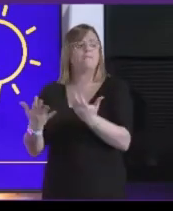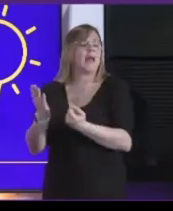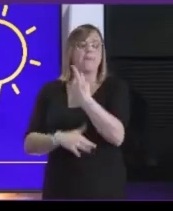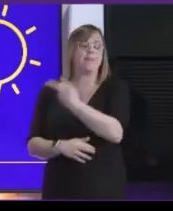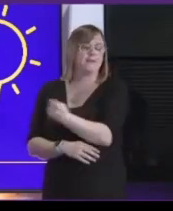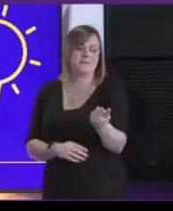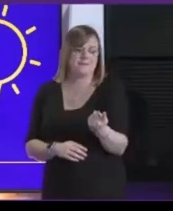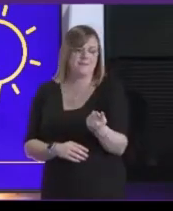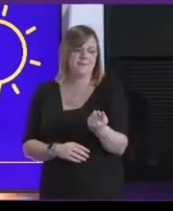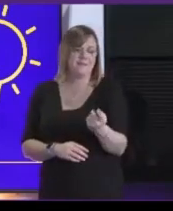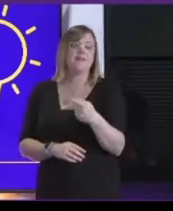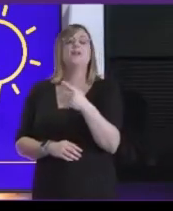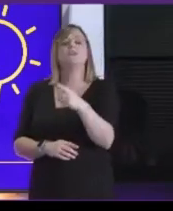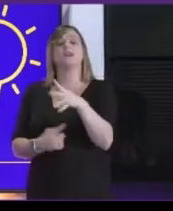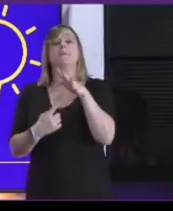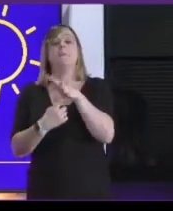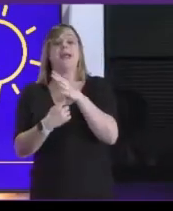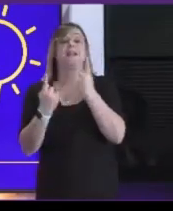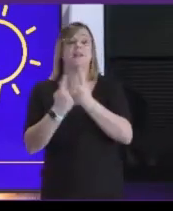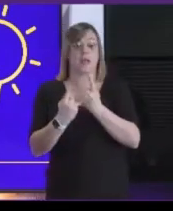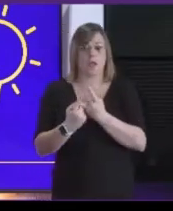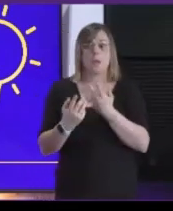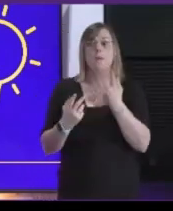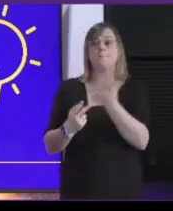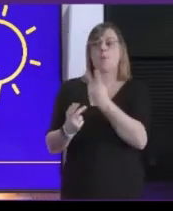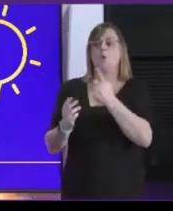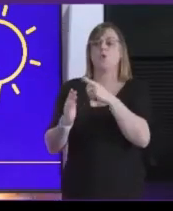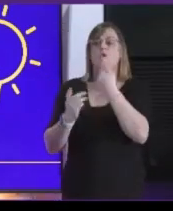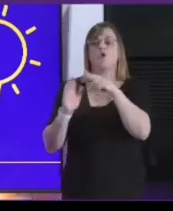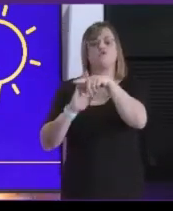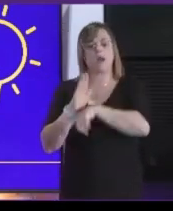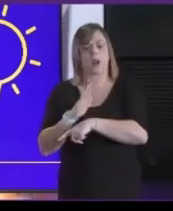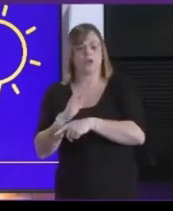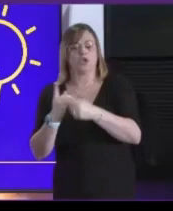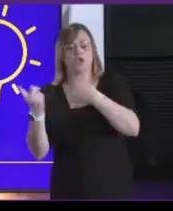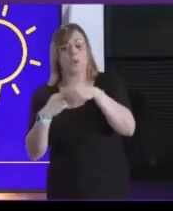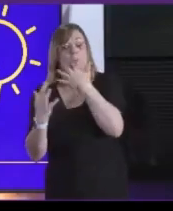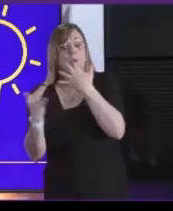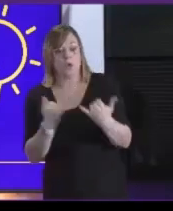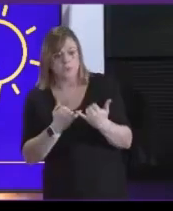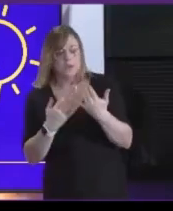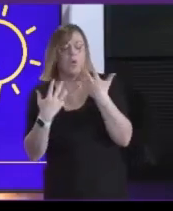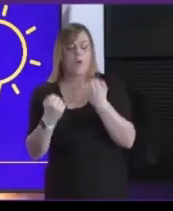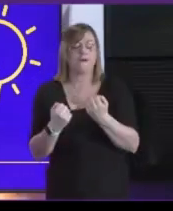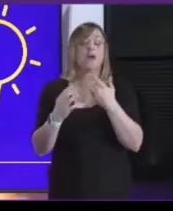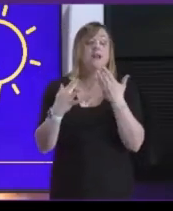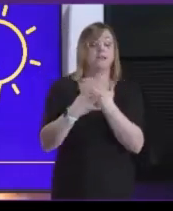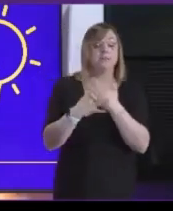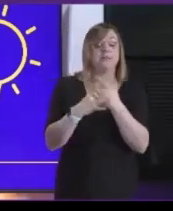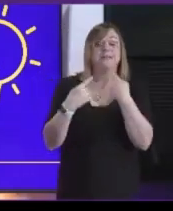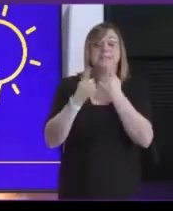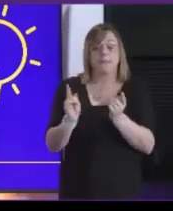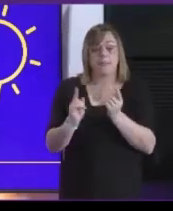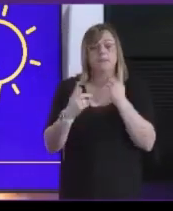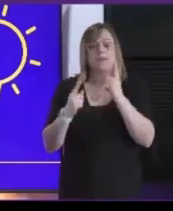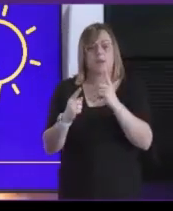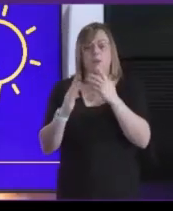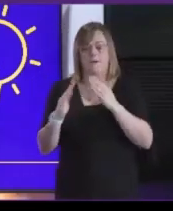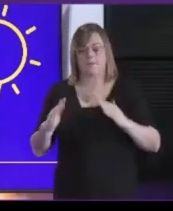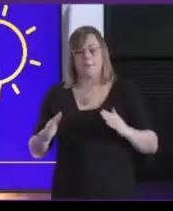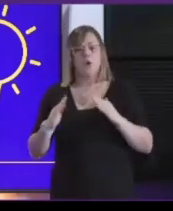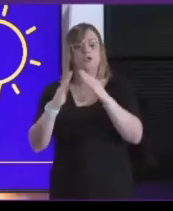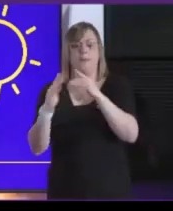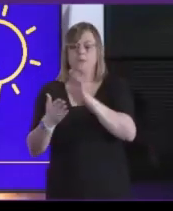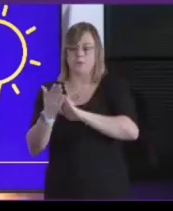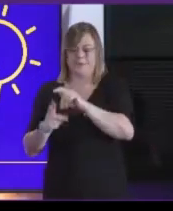the main things of both regulations. We monitor, we have accessibility statements, and we have then the bottom up, so which is